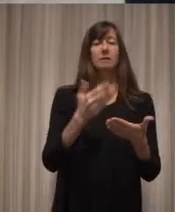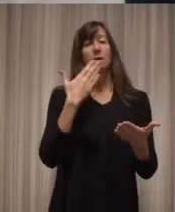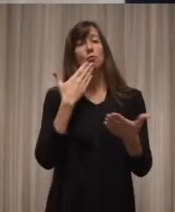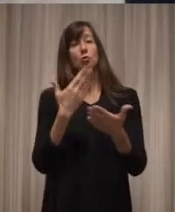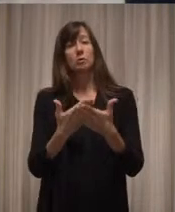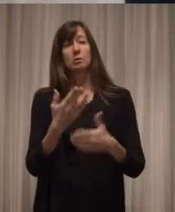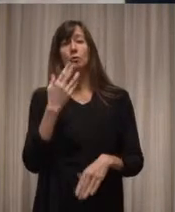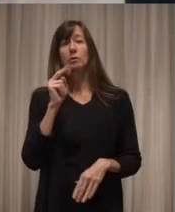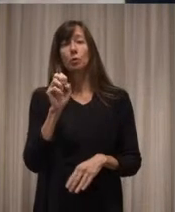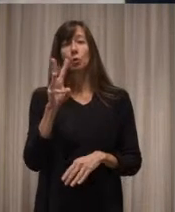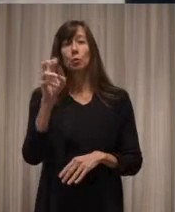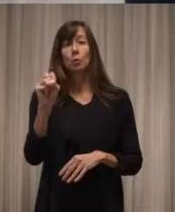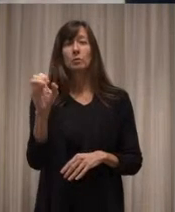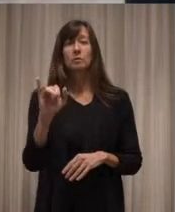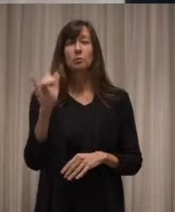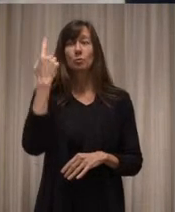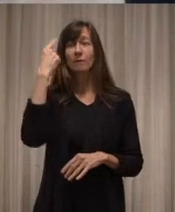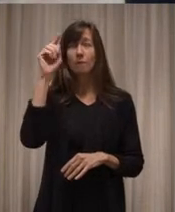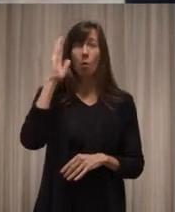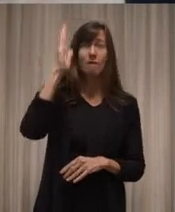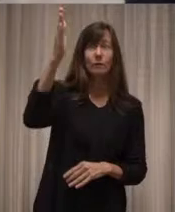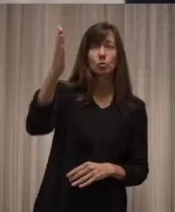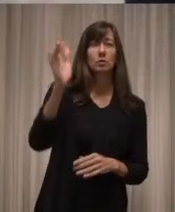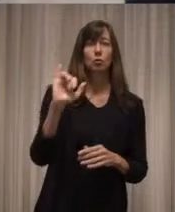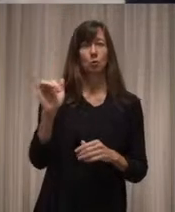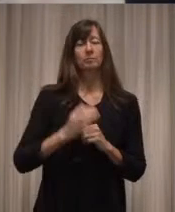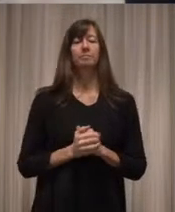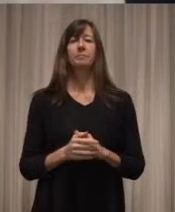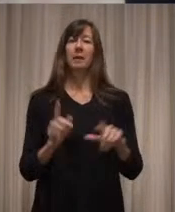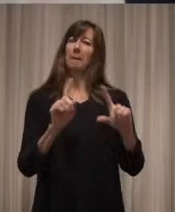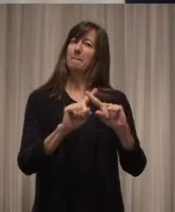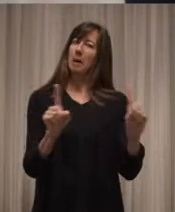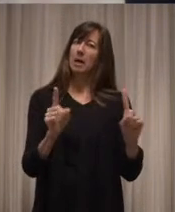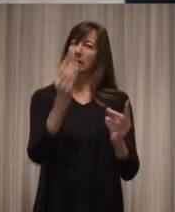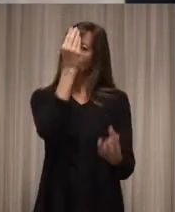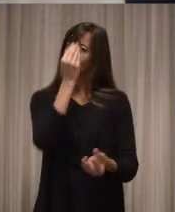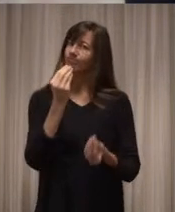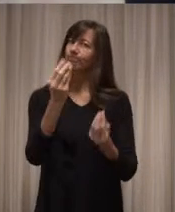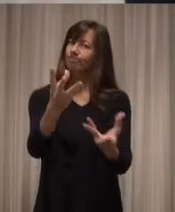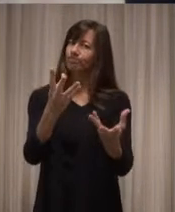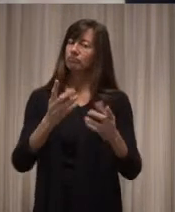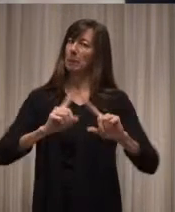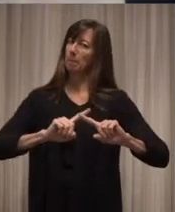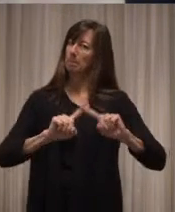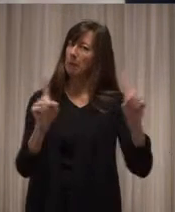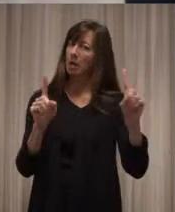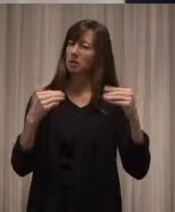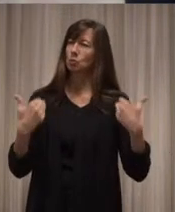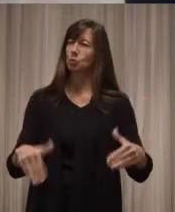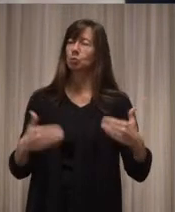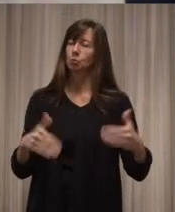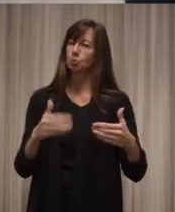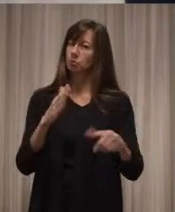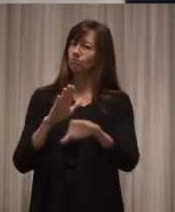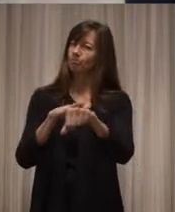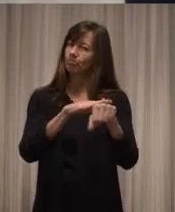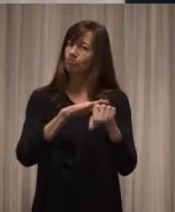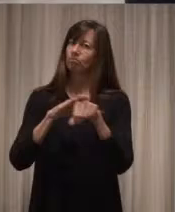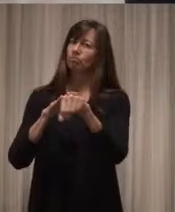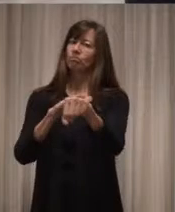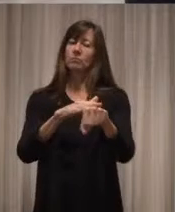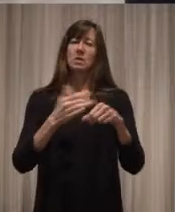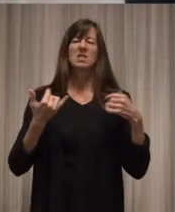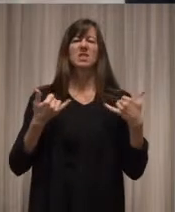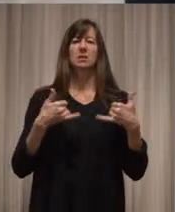longer term into the future. But, and I need to caveat that heavily, right now we are very